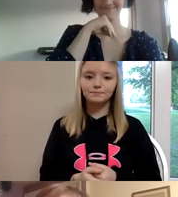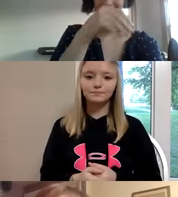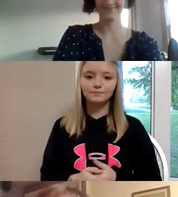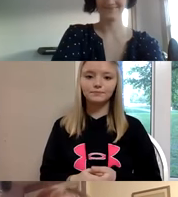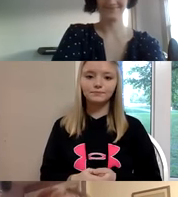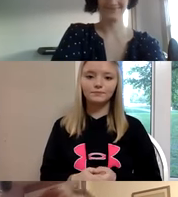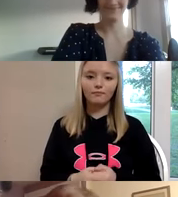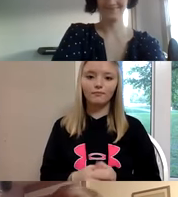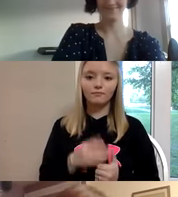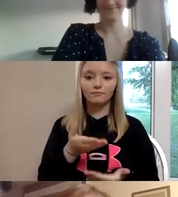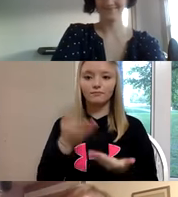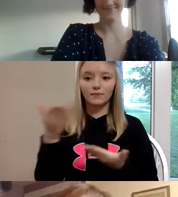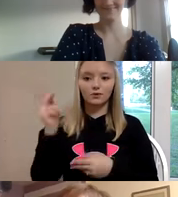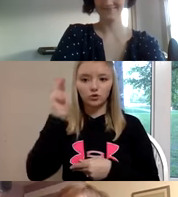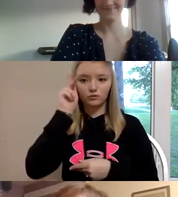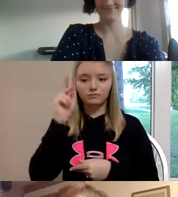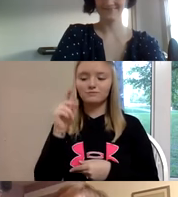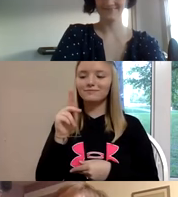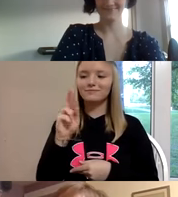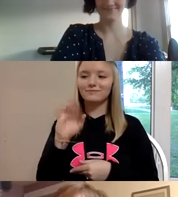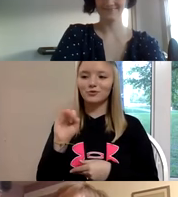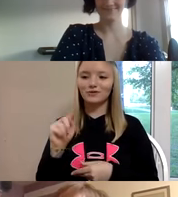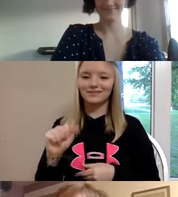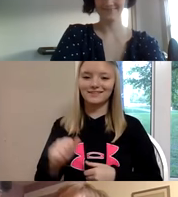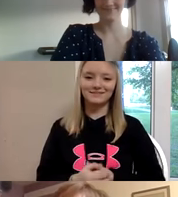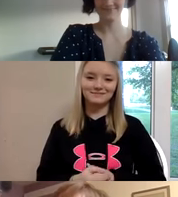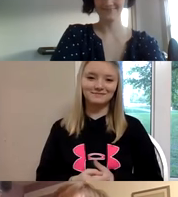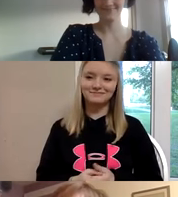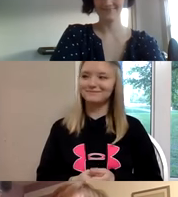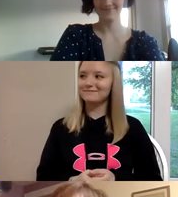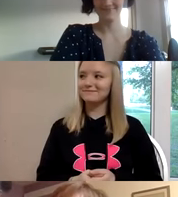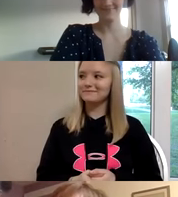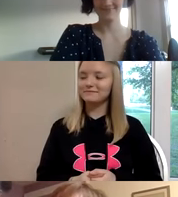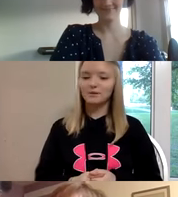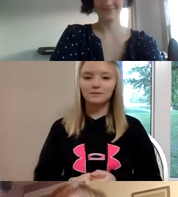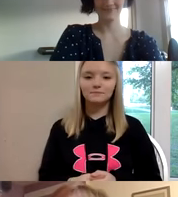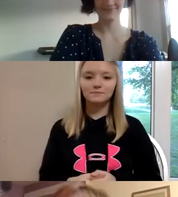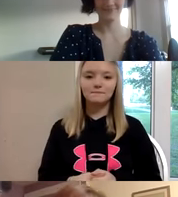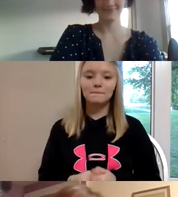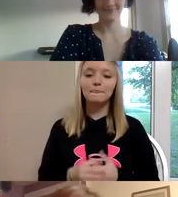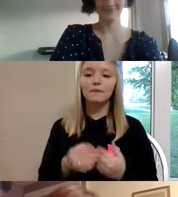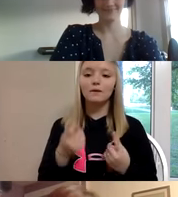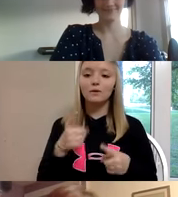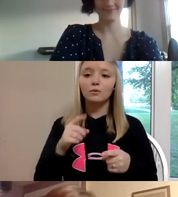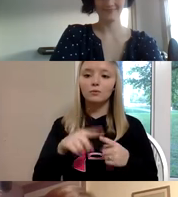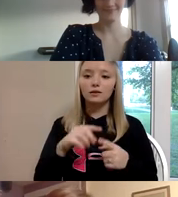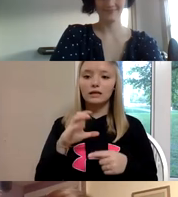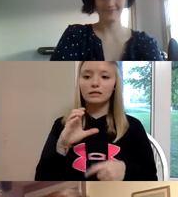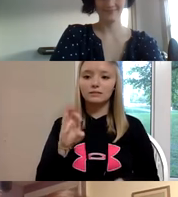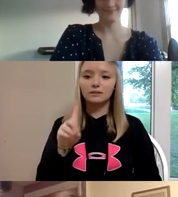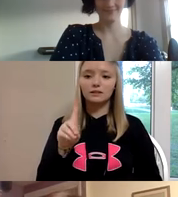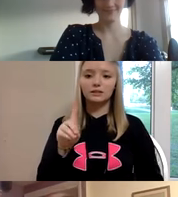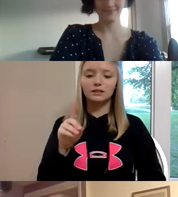you're up, Krista. All right. So when it comes to CBD, not